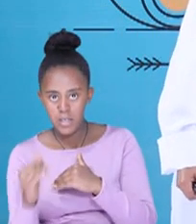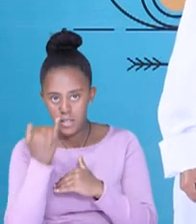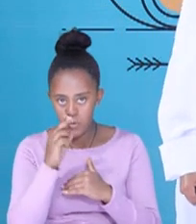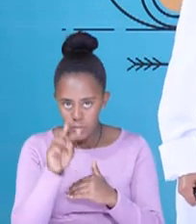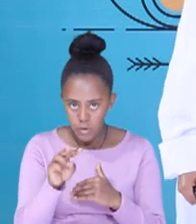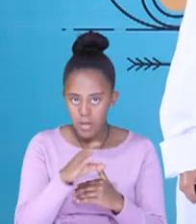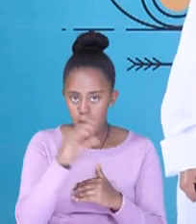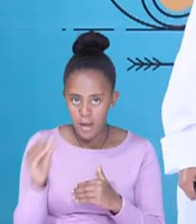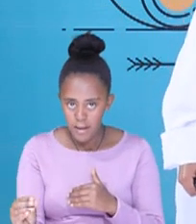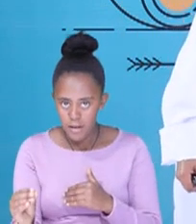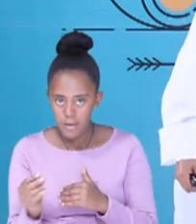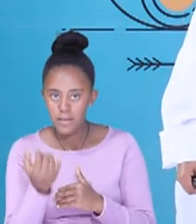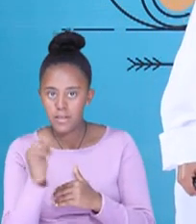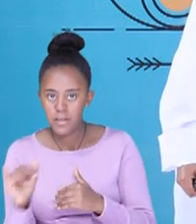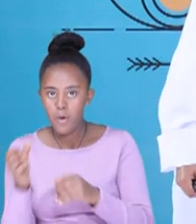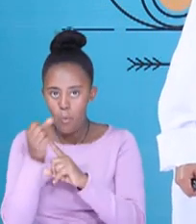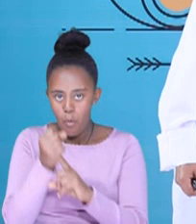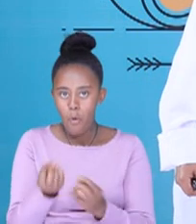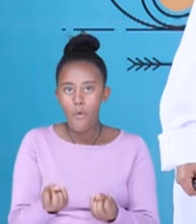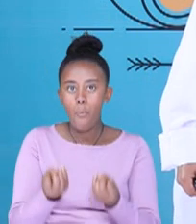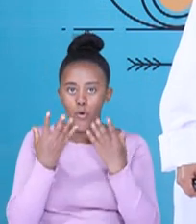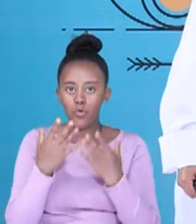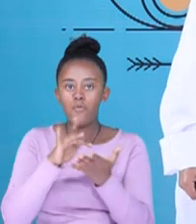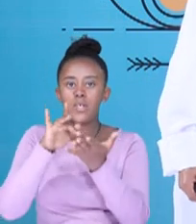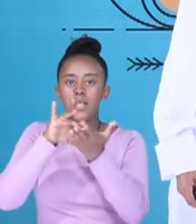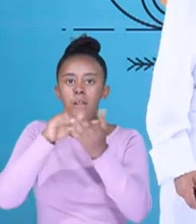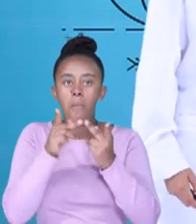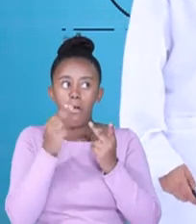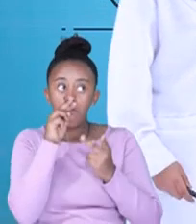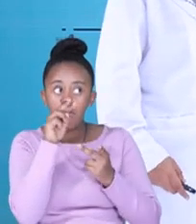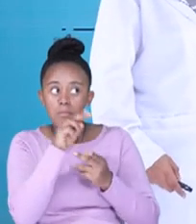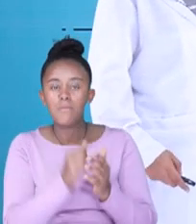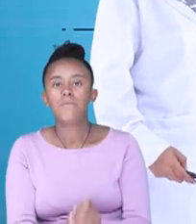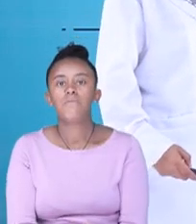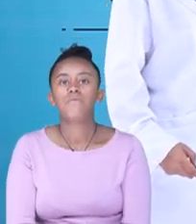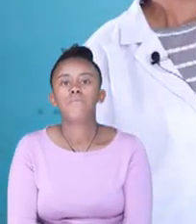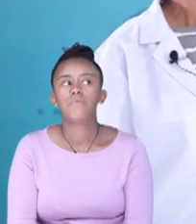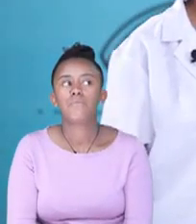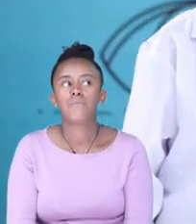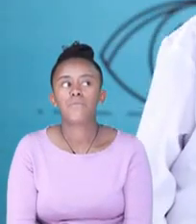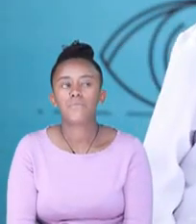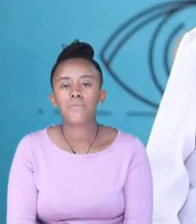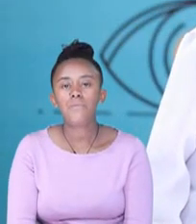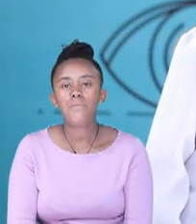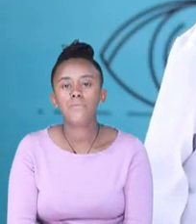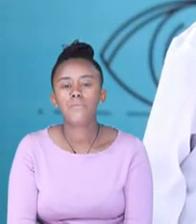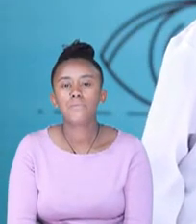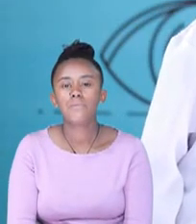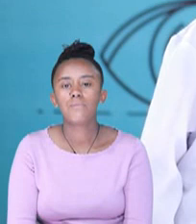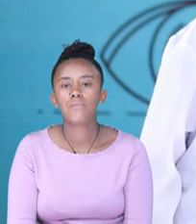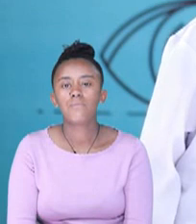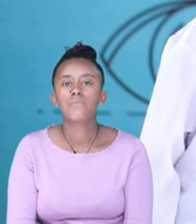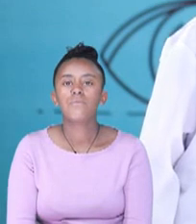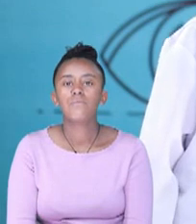see, and they contain most of the central part of the cell, and this central part